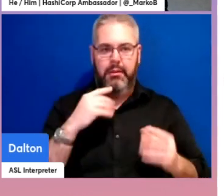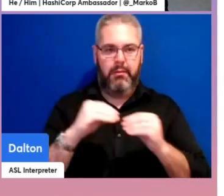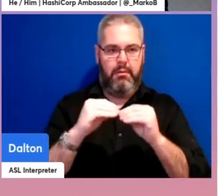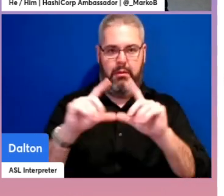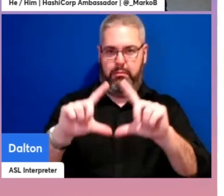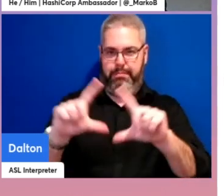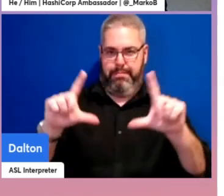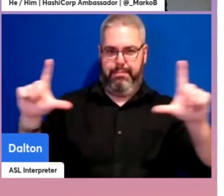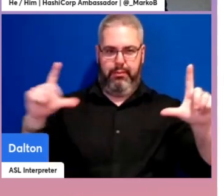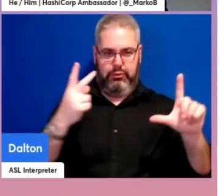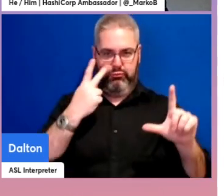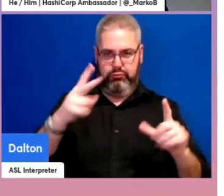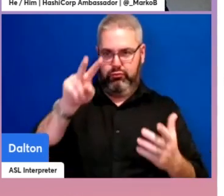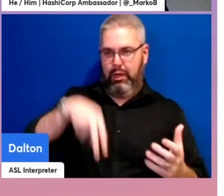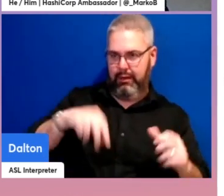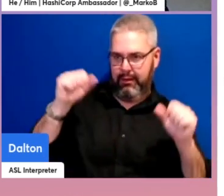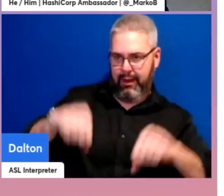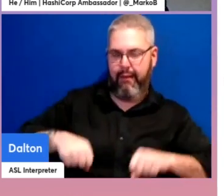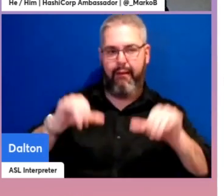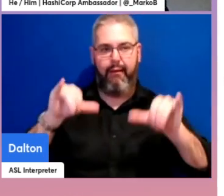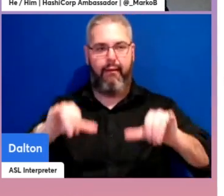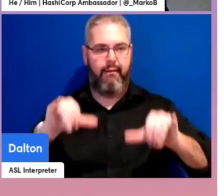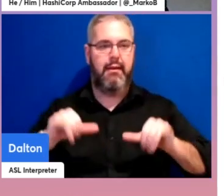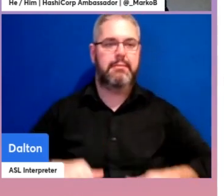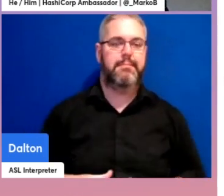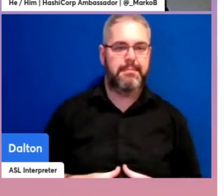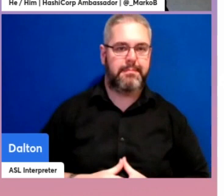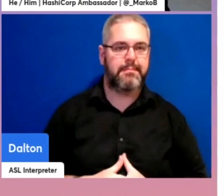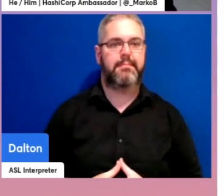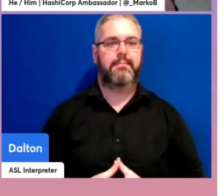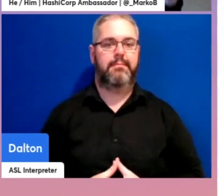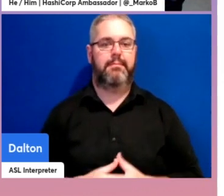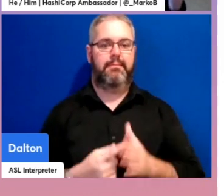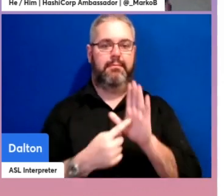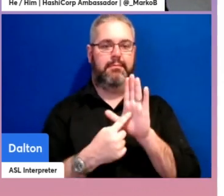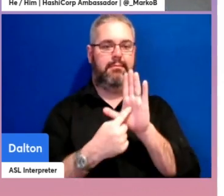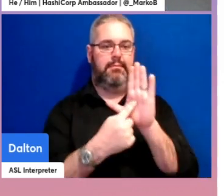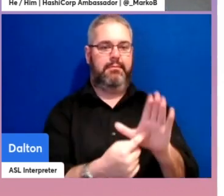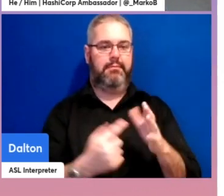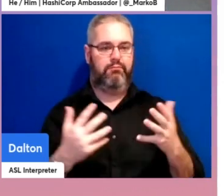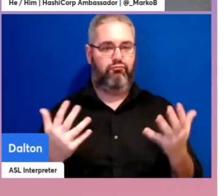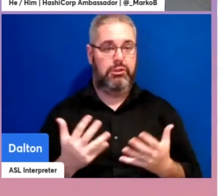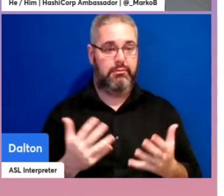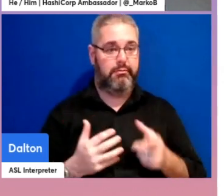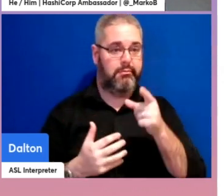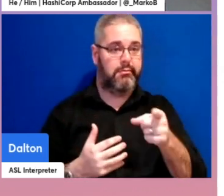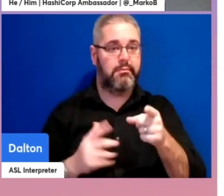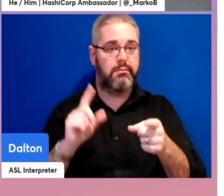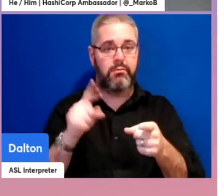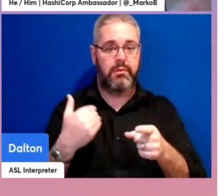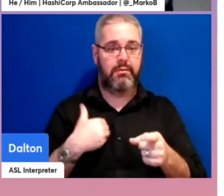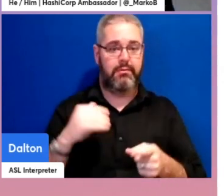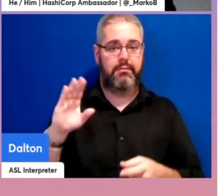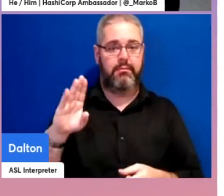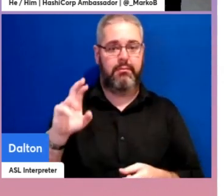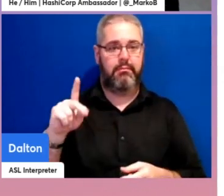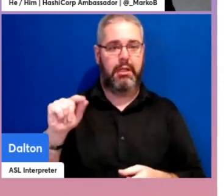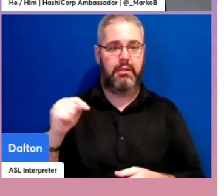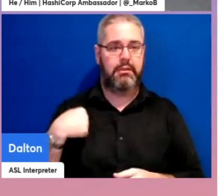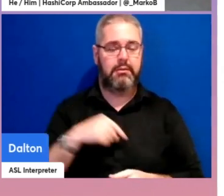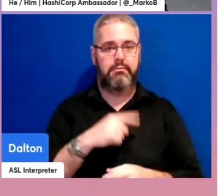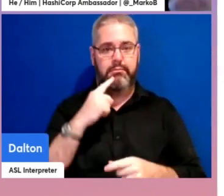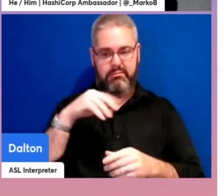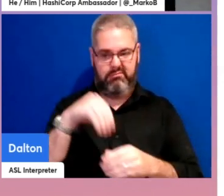read it. So what I'm showing you here is S3 buckets. So obviously you can see I only have 2 S3 buckets, something coming from my